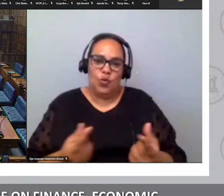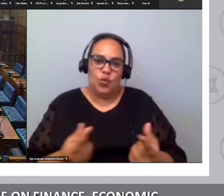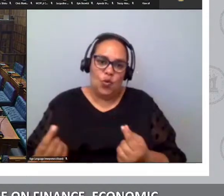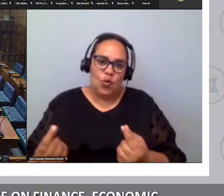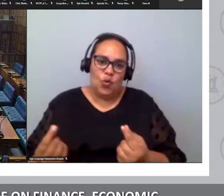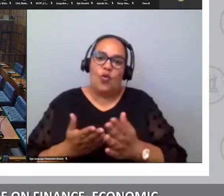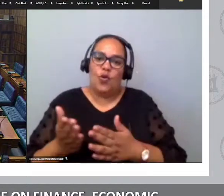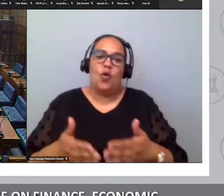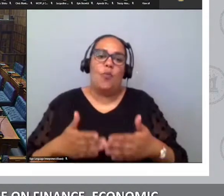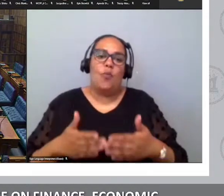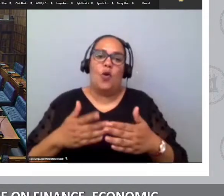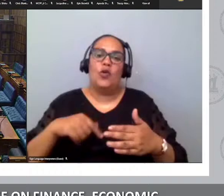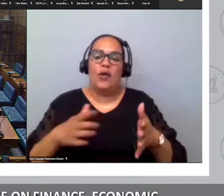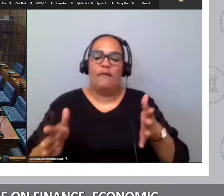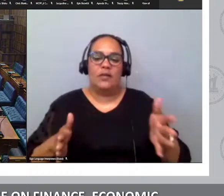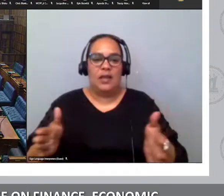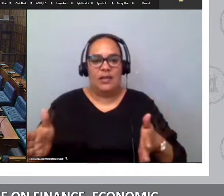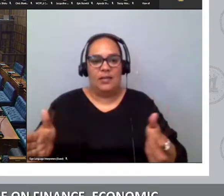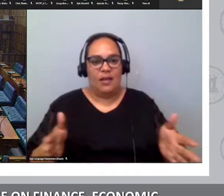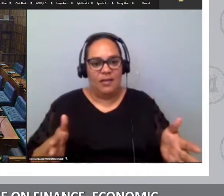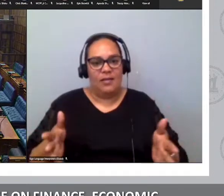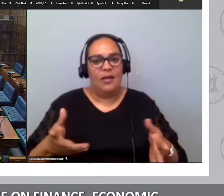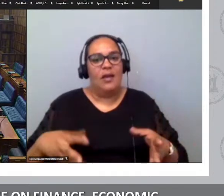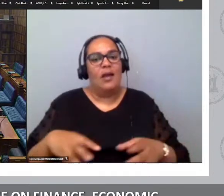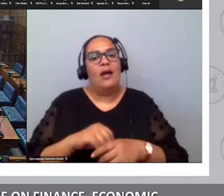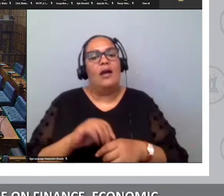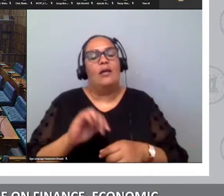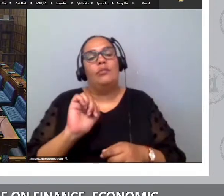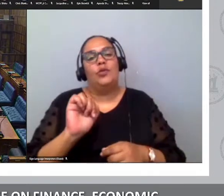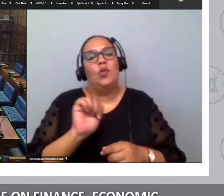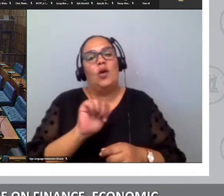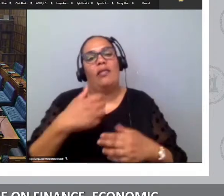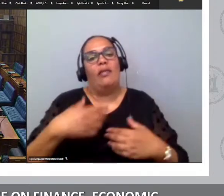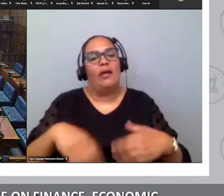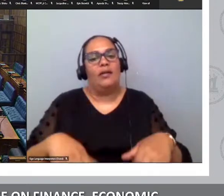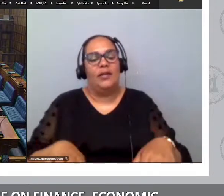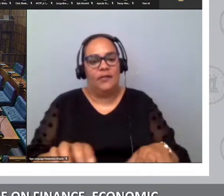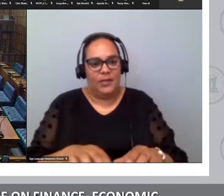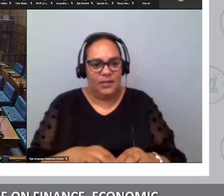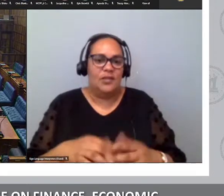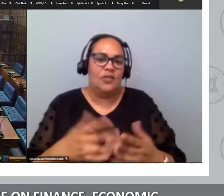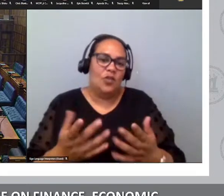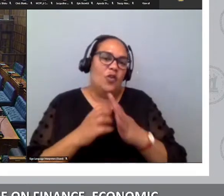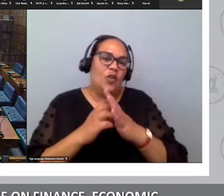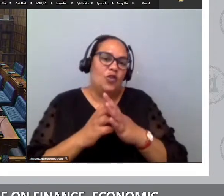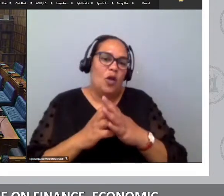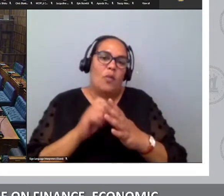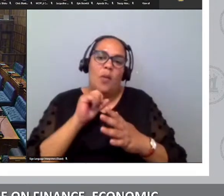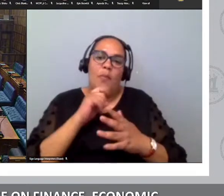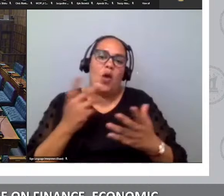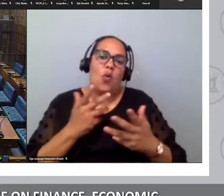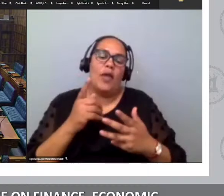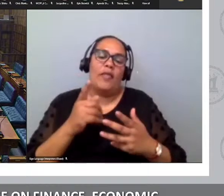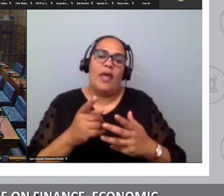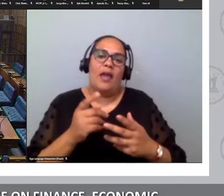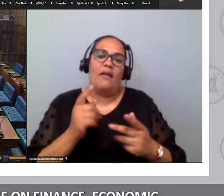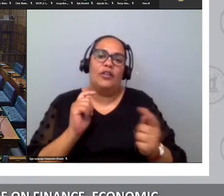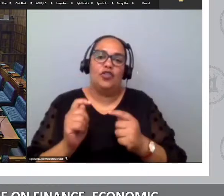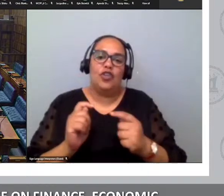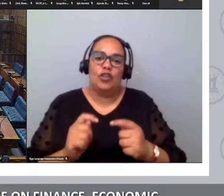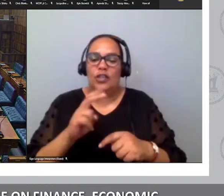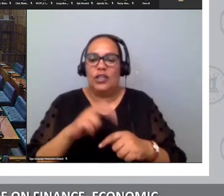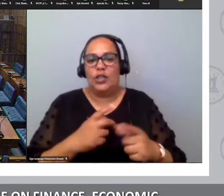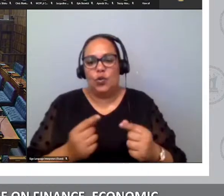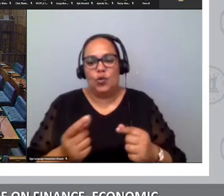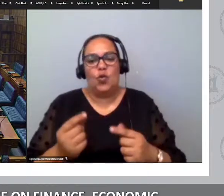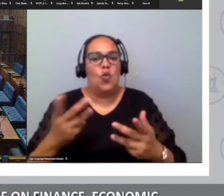ports that we facilitate in regard to other activities so for example where there are crew changes that need to be done